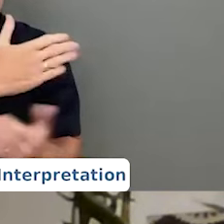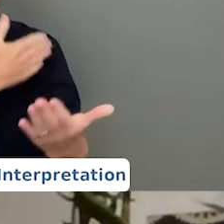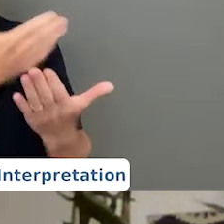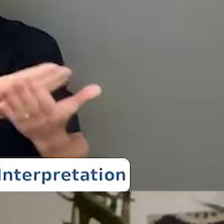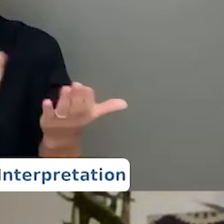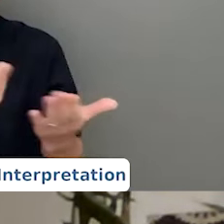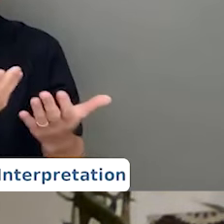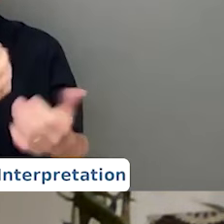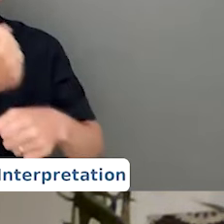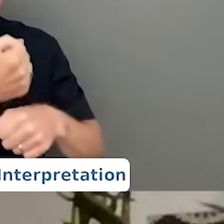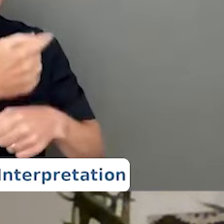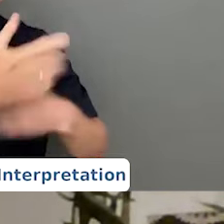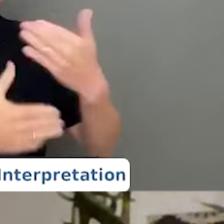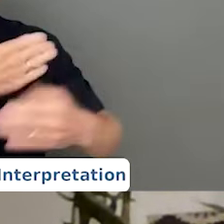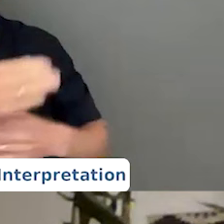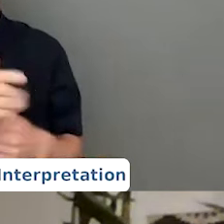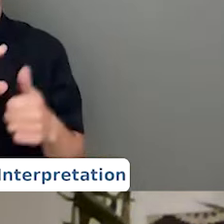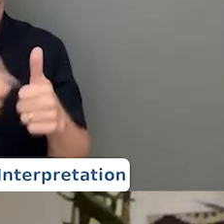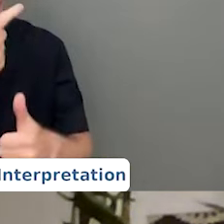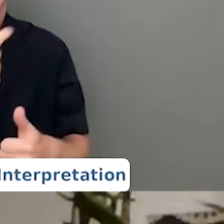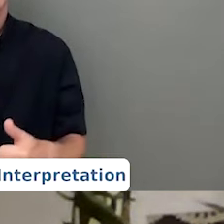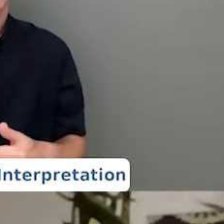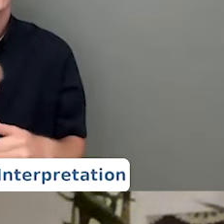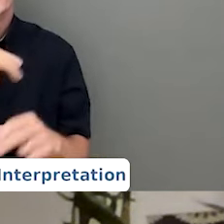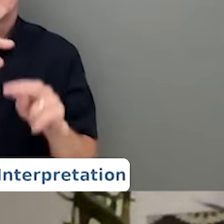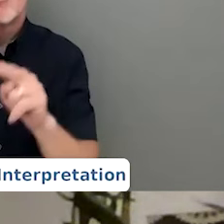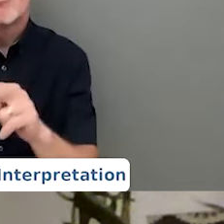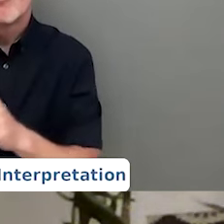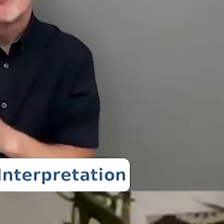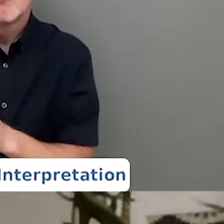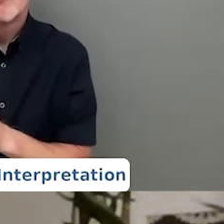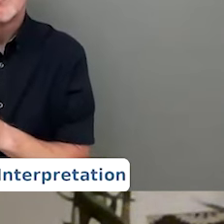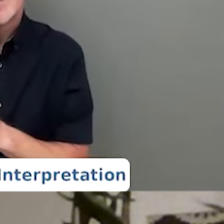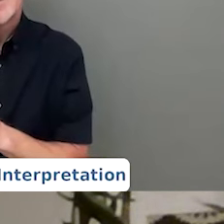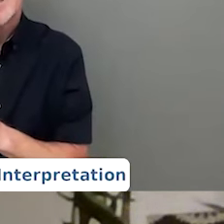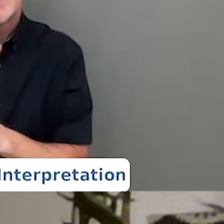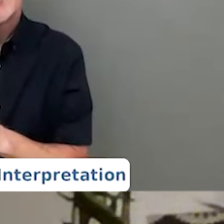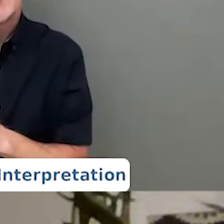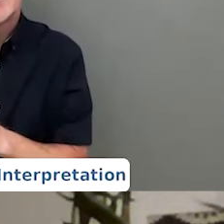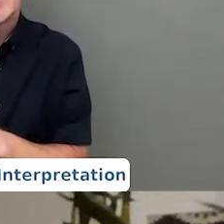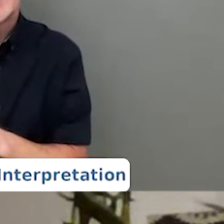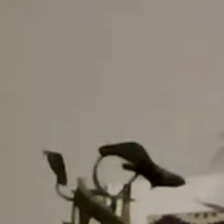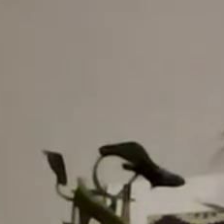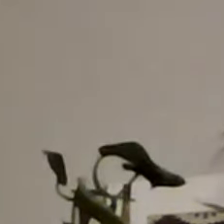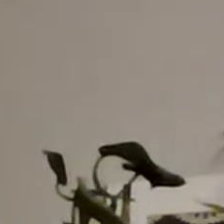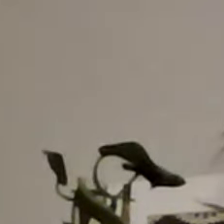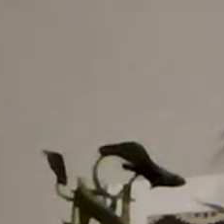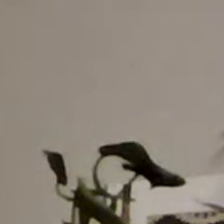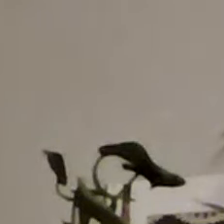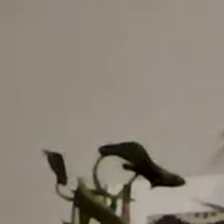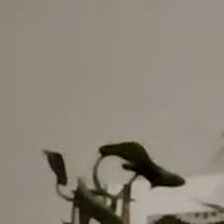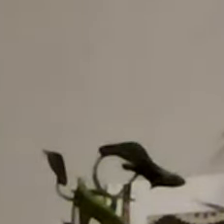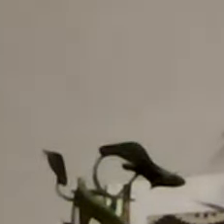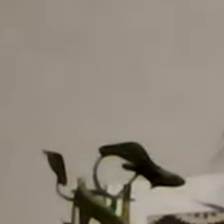over now to our 2 guest speakers who are going to provide some sort of country updates